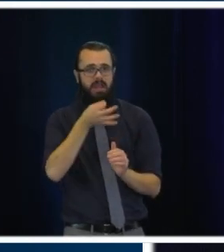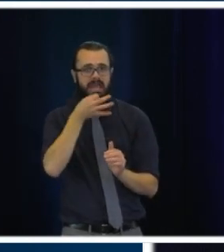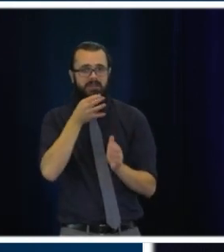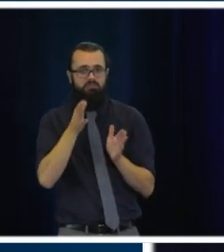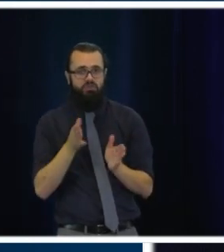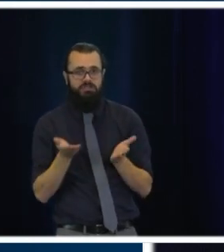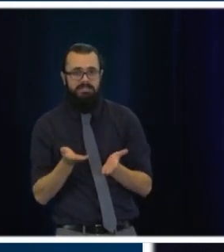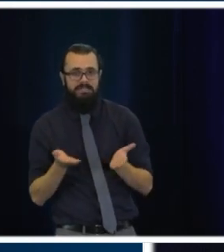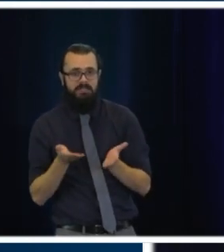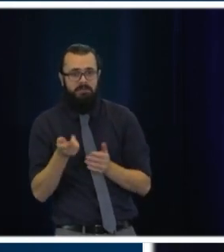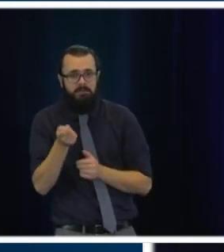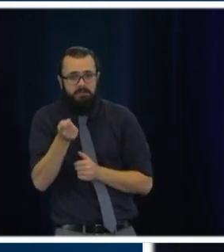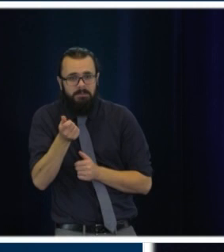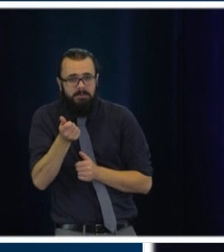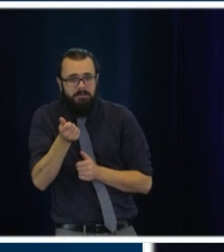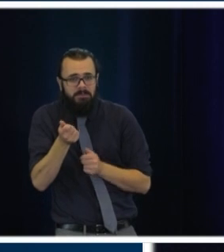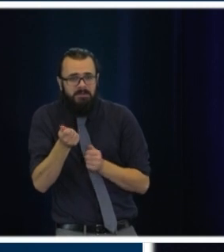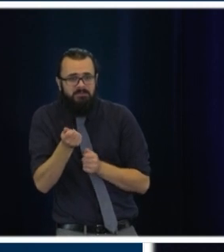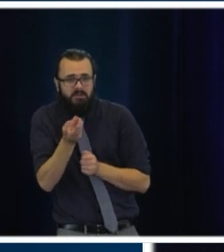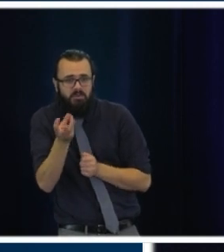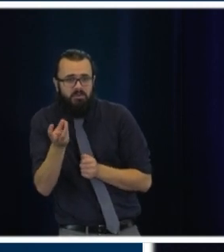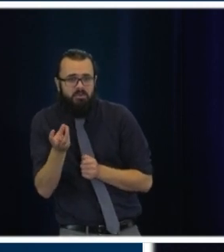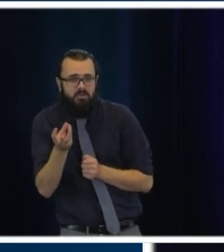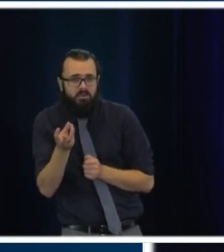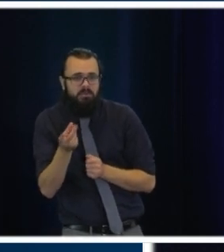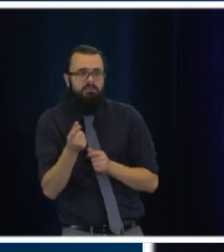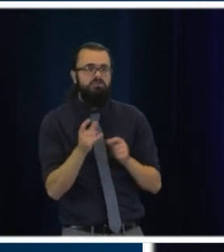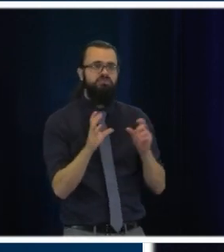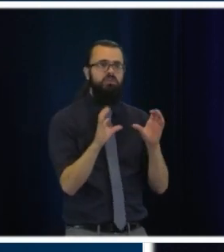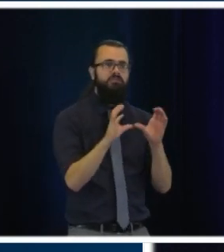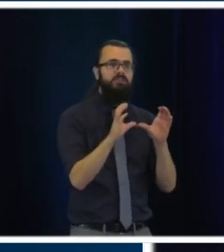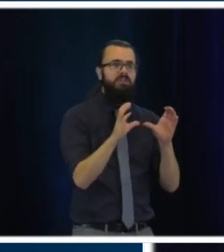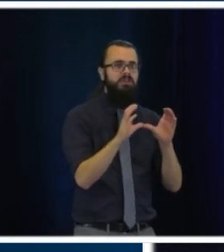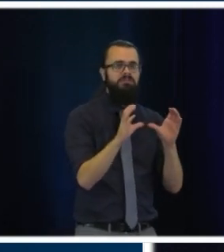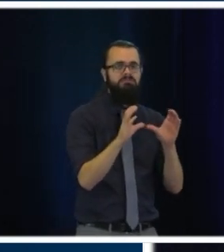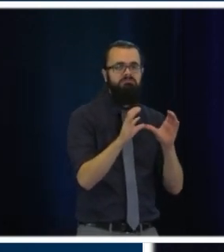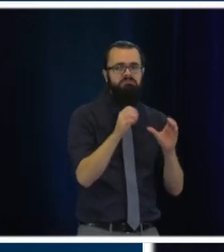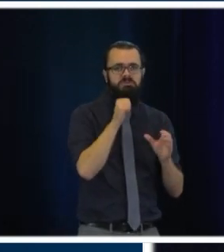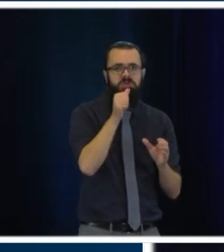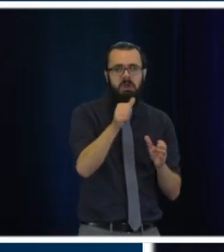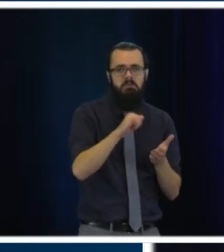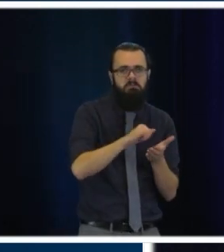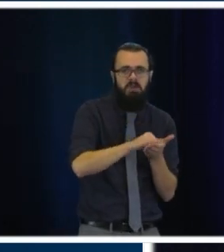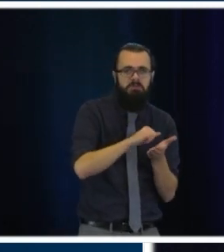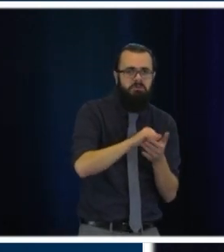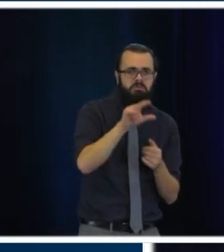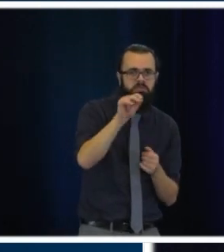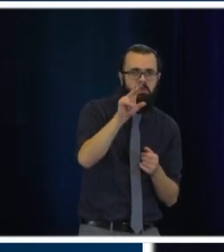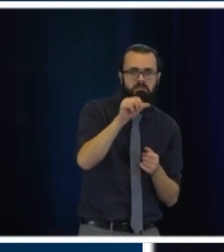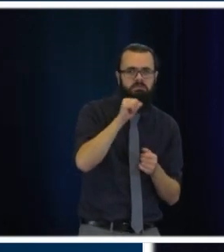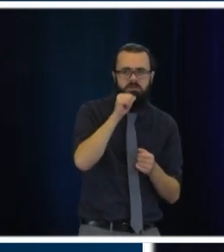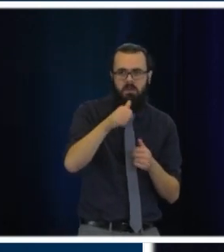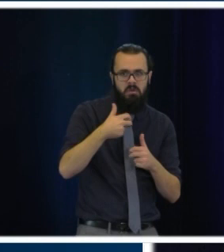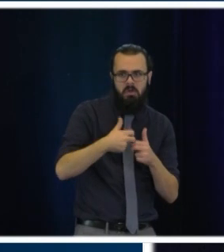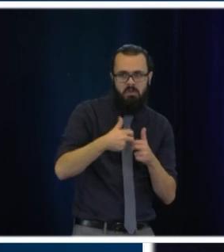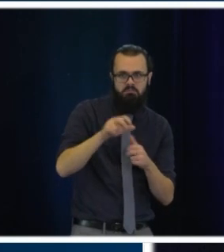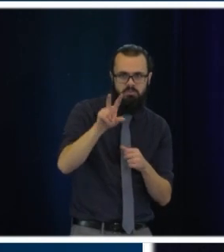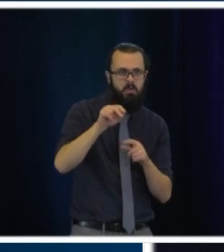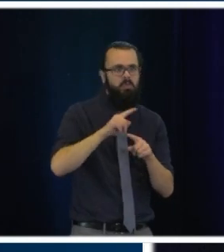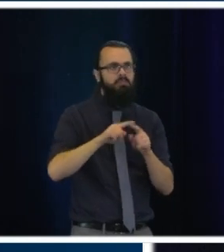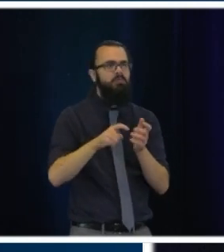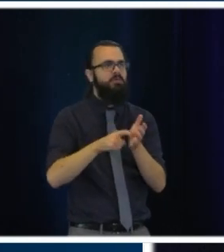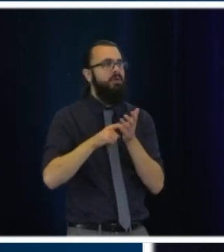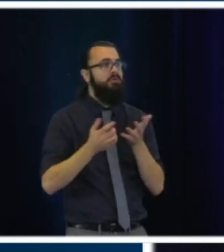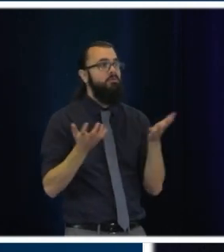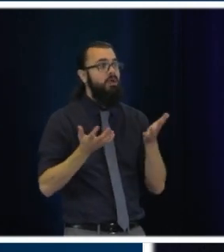that hard to get, but it takes money. And it takes a little bit of time for someone to do it. So we need to help more people